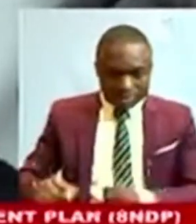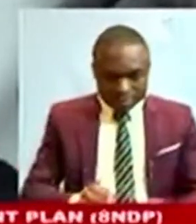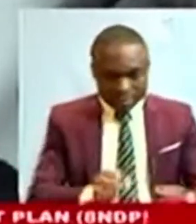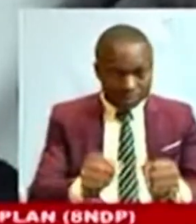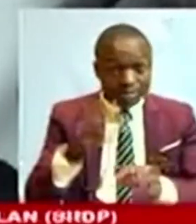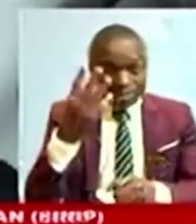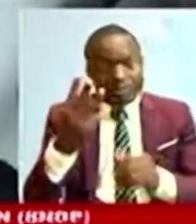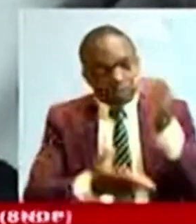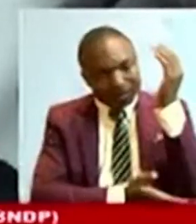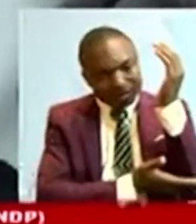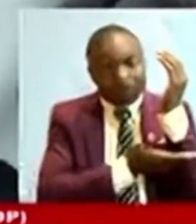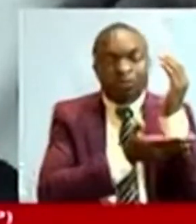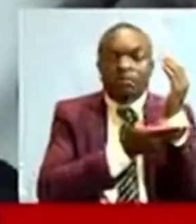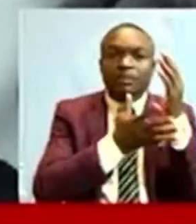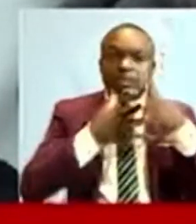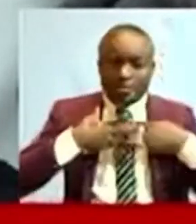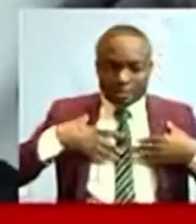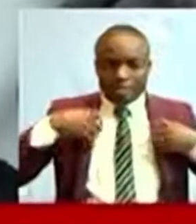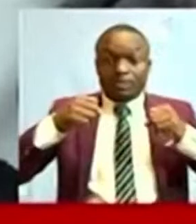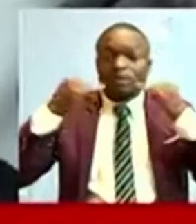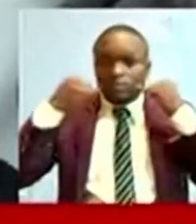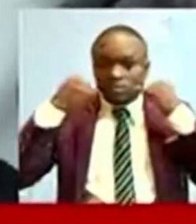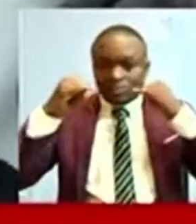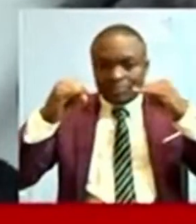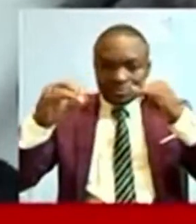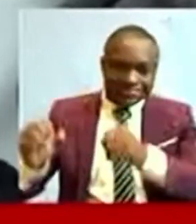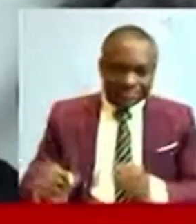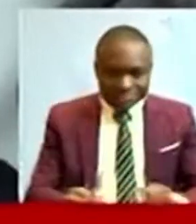Improved Integrated Health Information System.